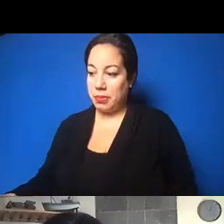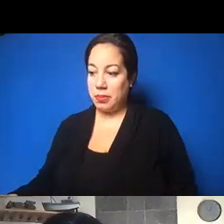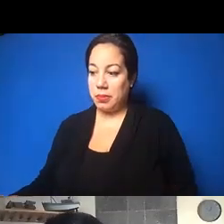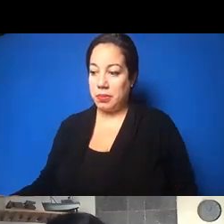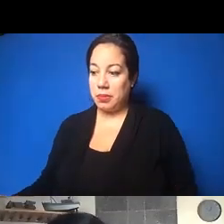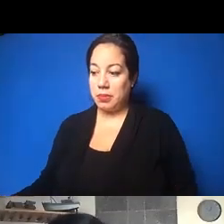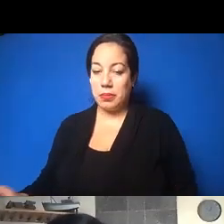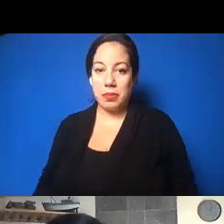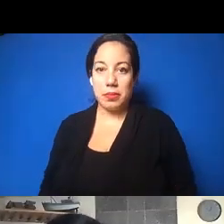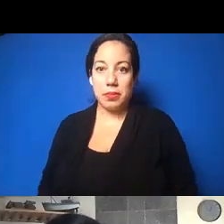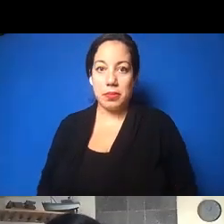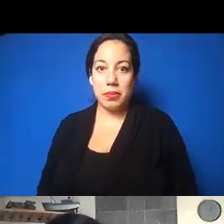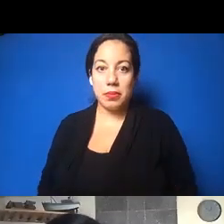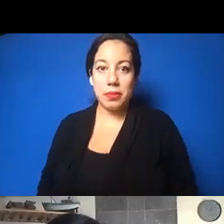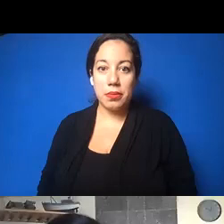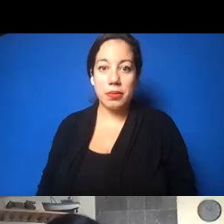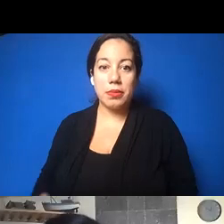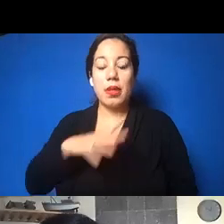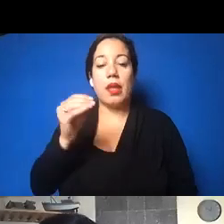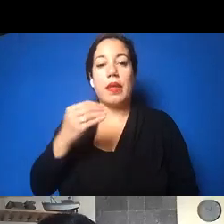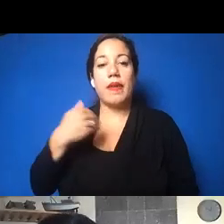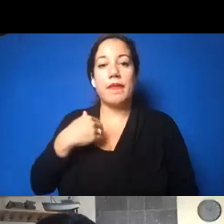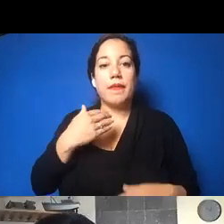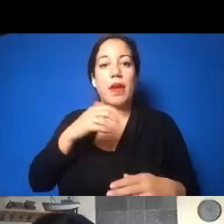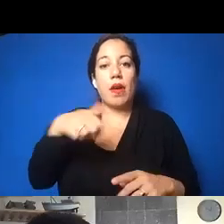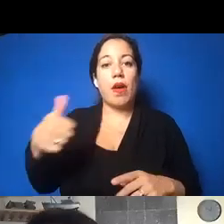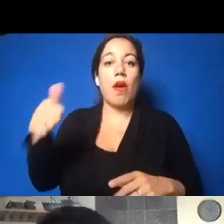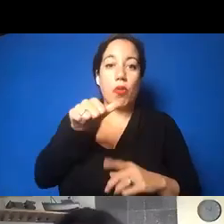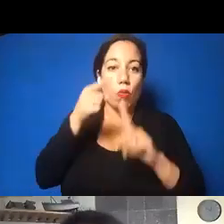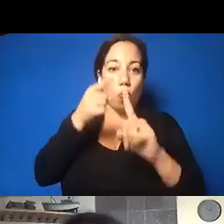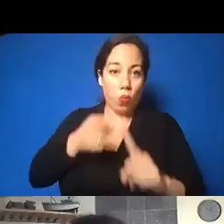In the state, there also have been some initiatives